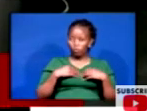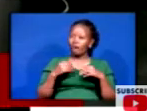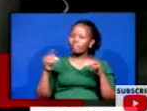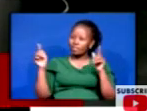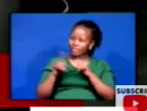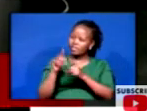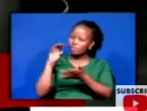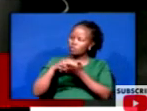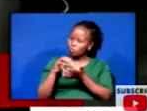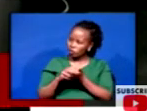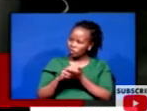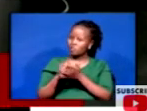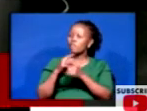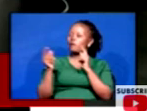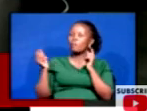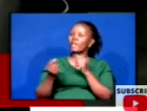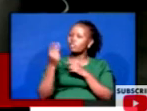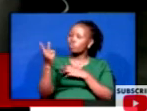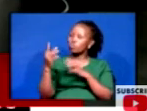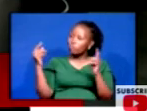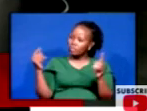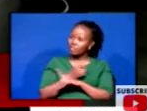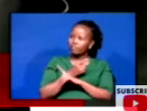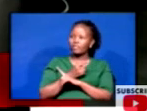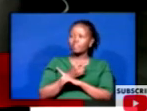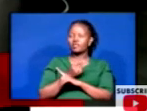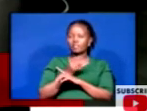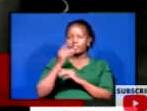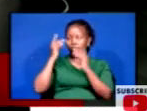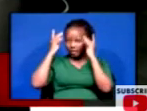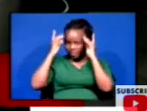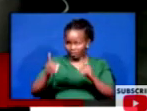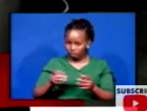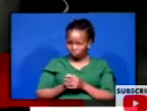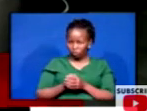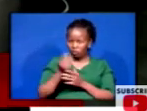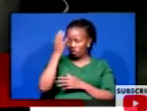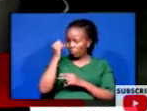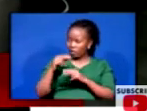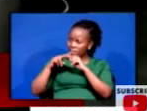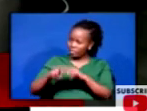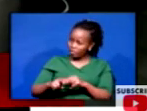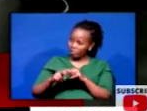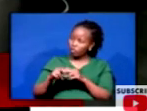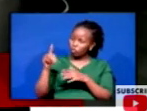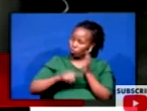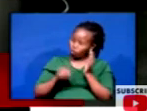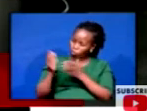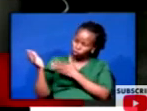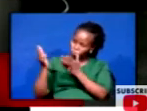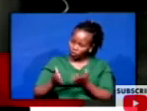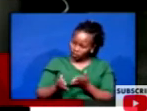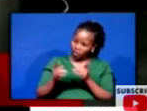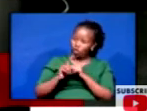at totally two different determinations on a matter, because it depends on what variables were at play then and the variables that are